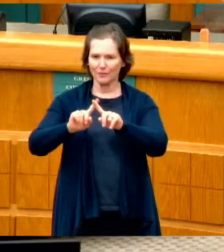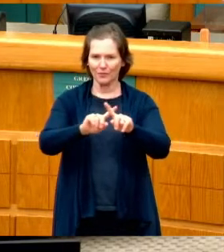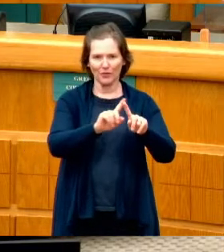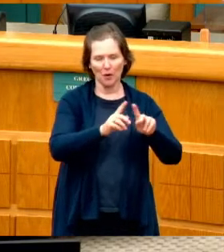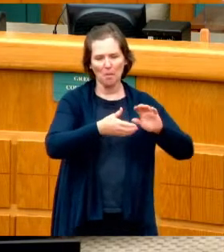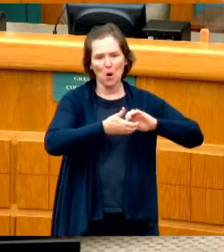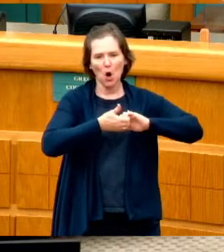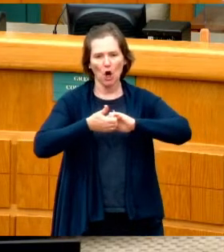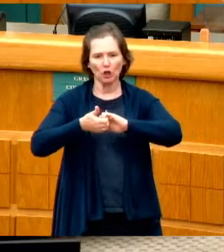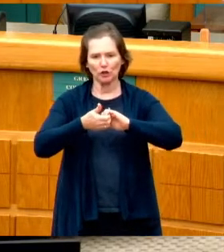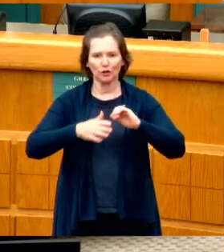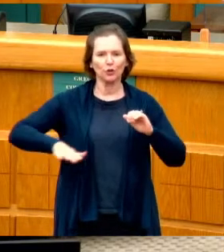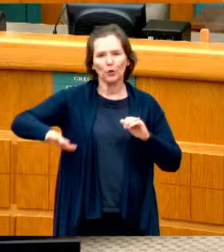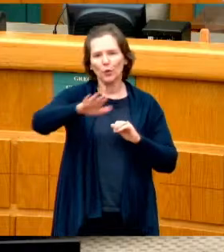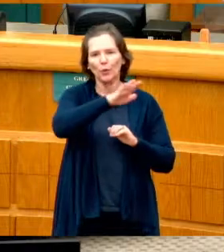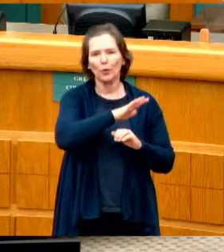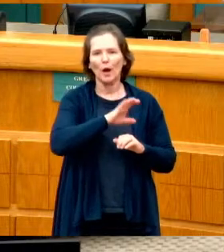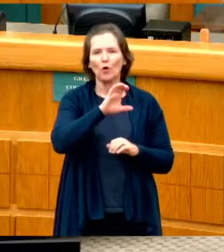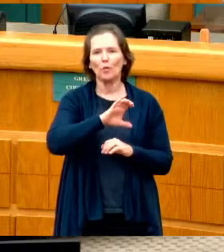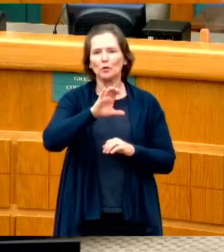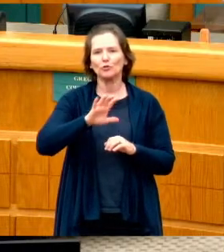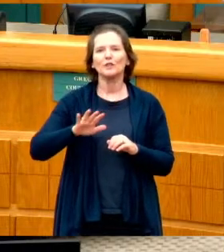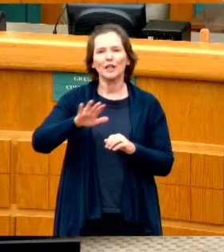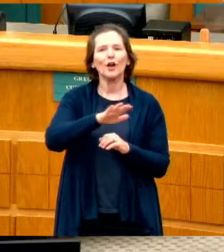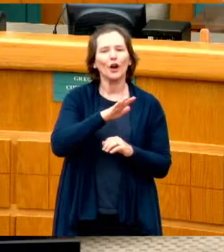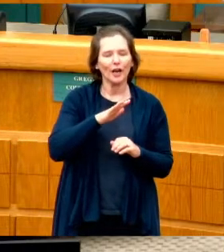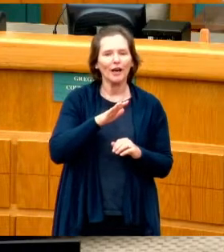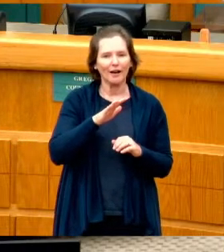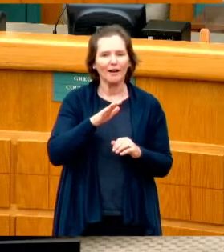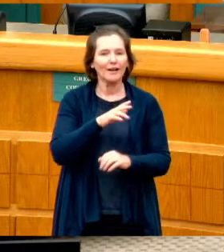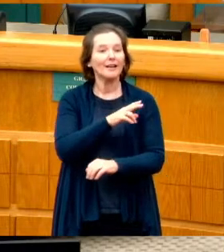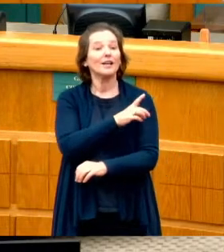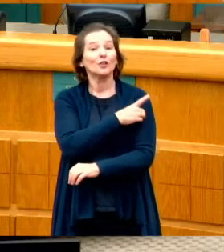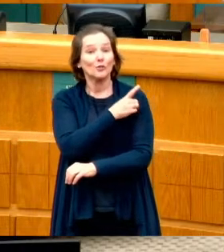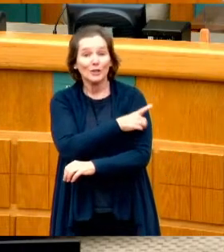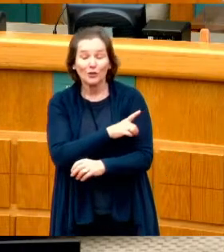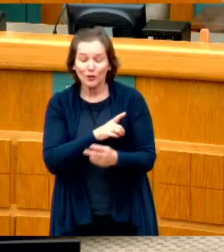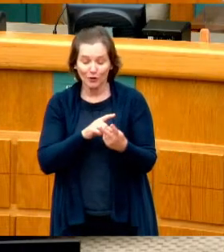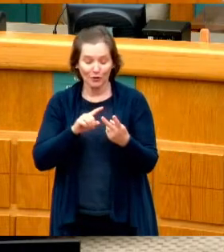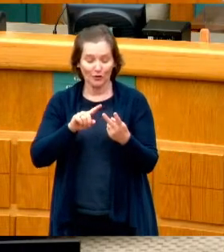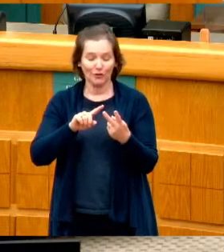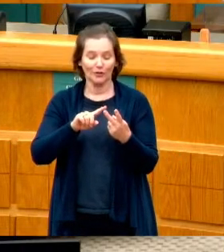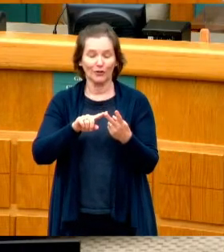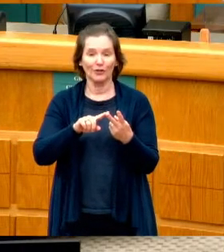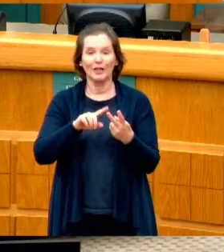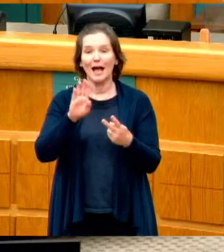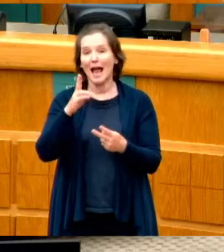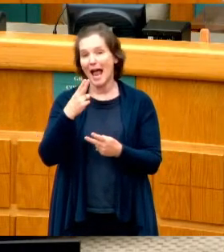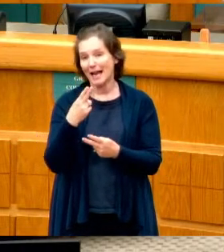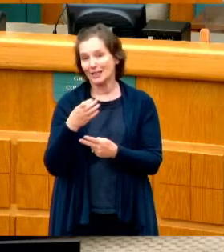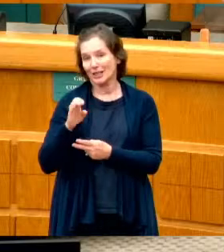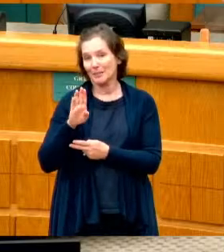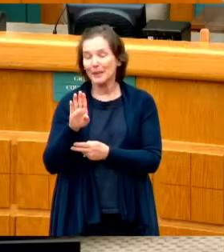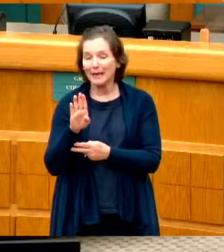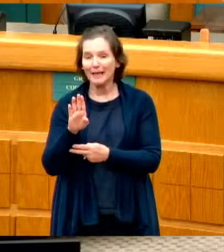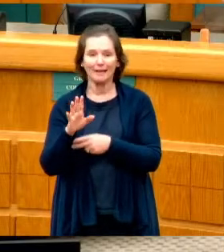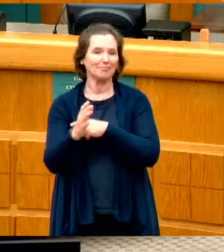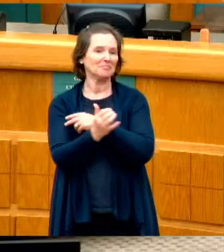this last Saturday, March the 6th. It is really uplifting to see the community teaming up to take care of each